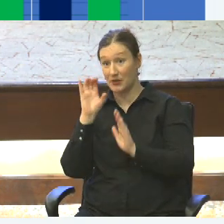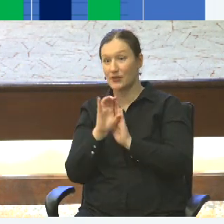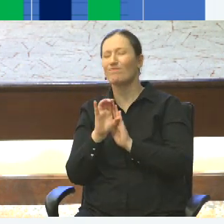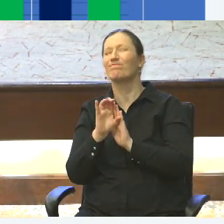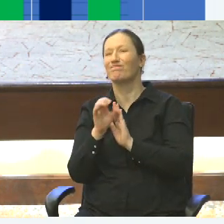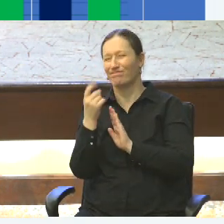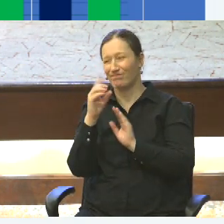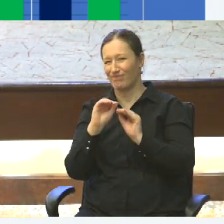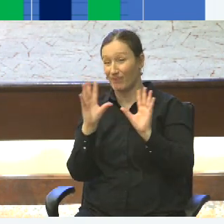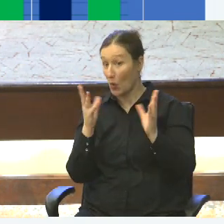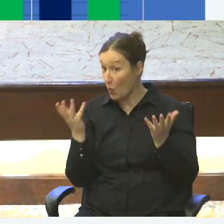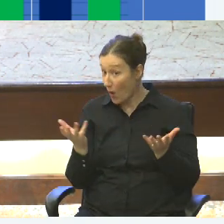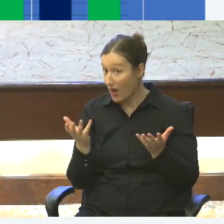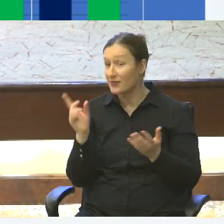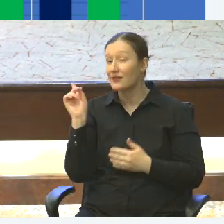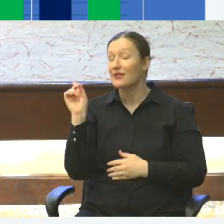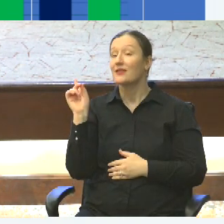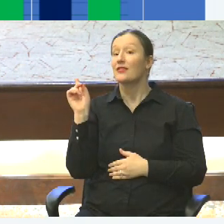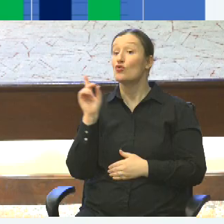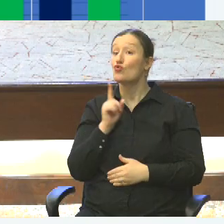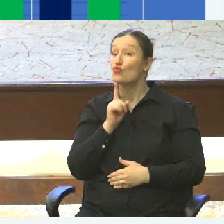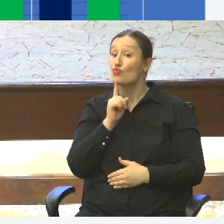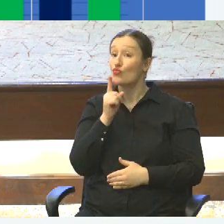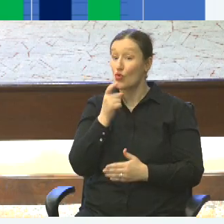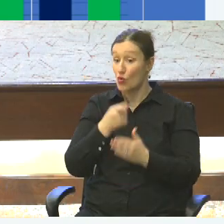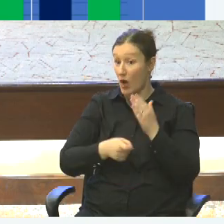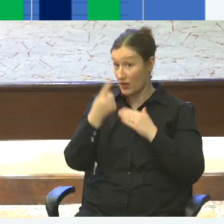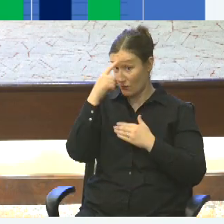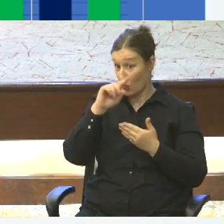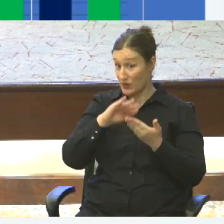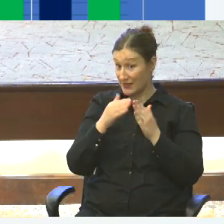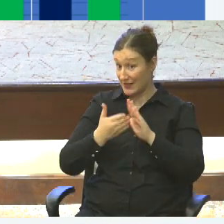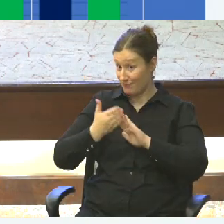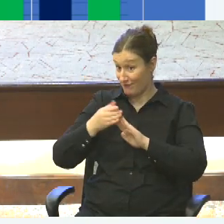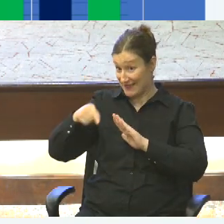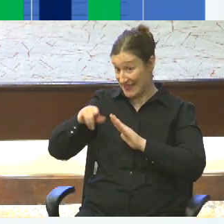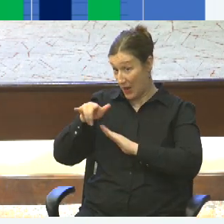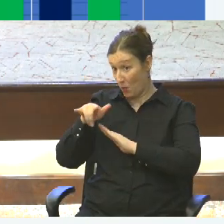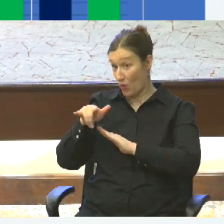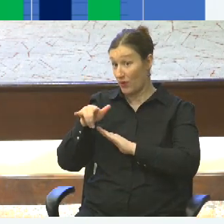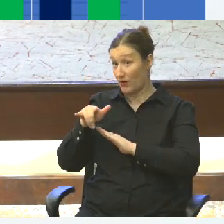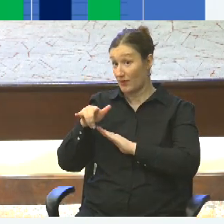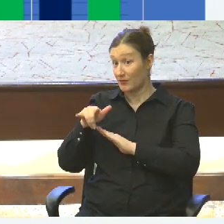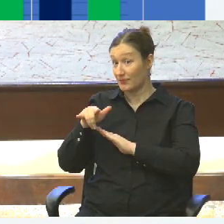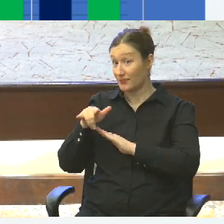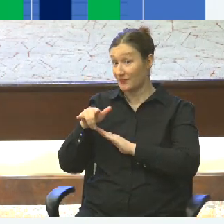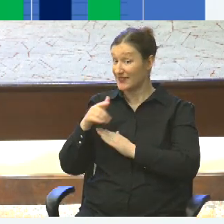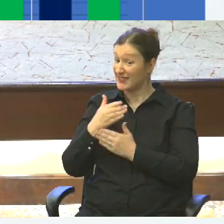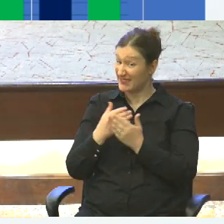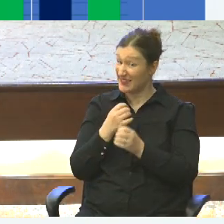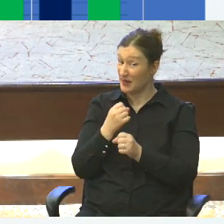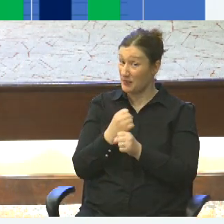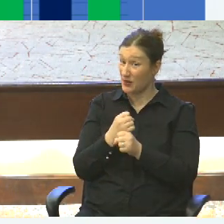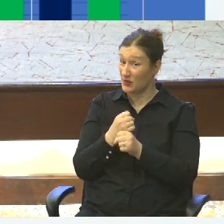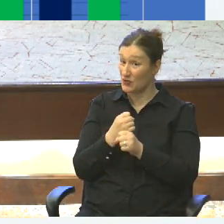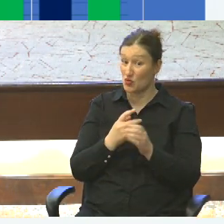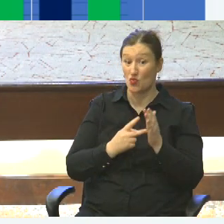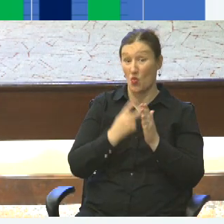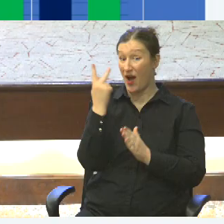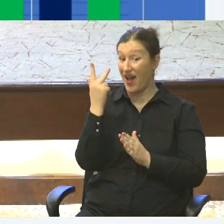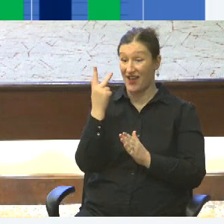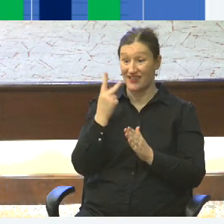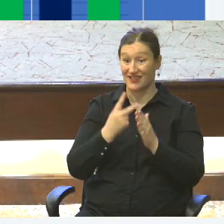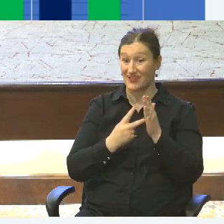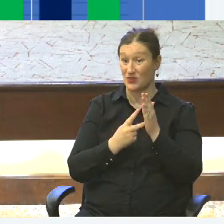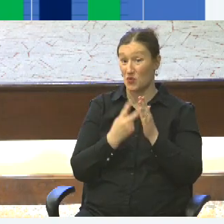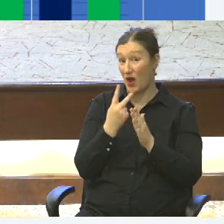tells, is that the true cost to the city to operate the airport, in some cases, in some years, is twice or slightly more